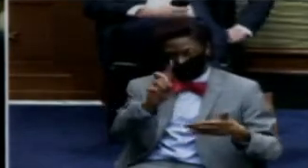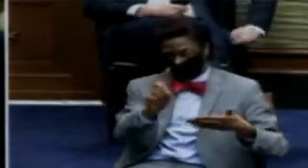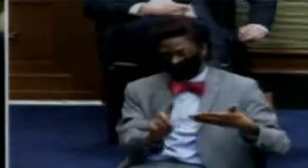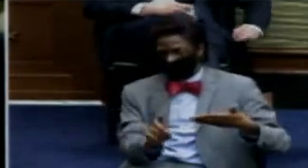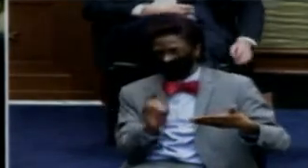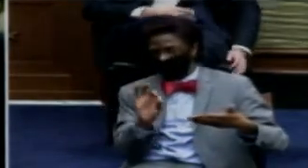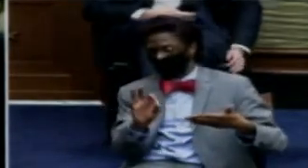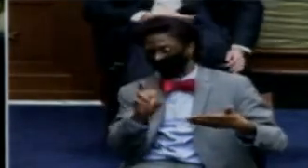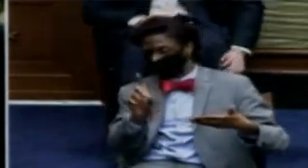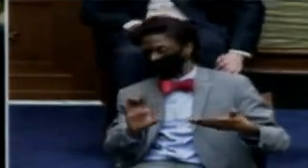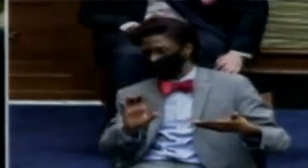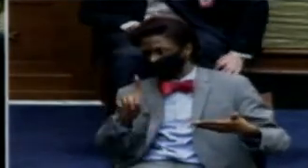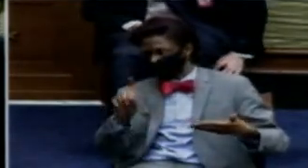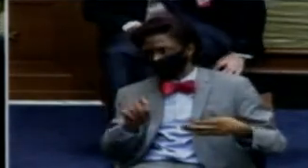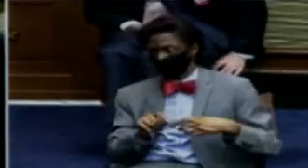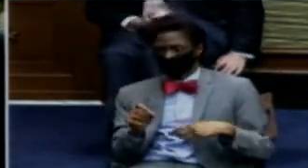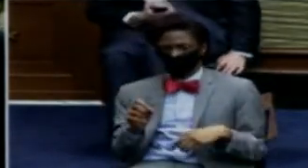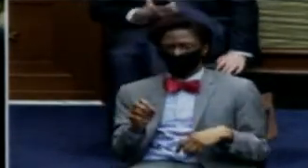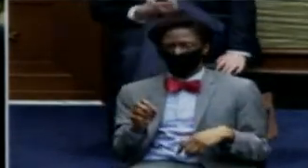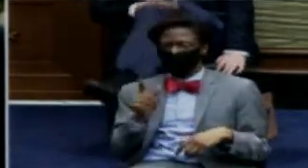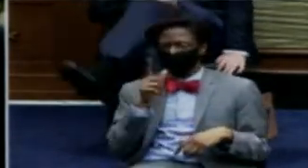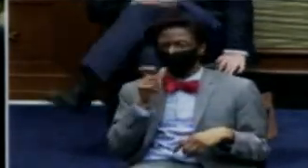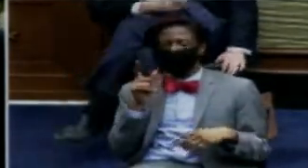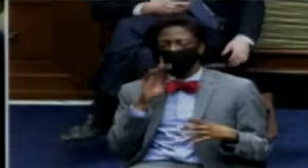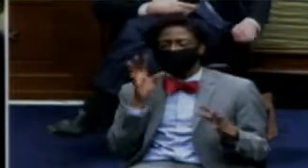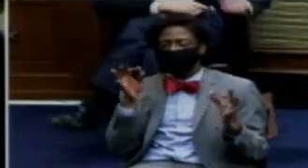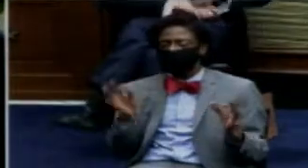the district? What was the size of Paris in